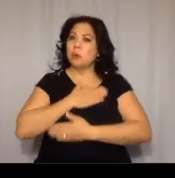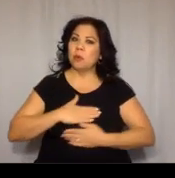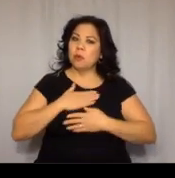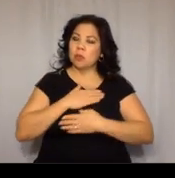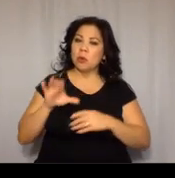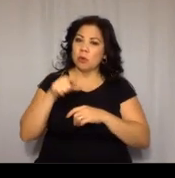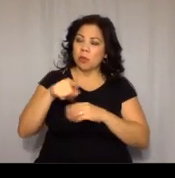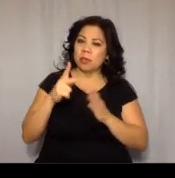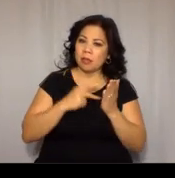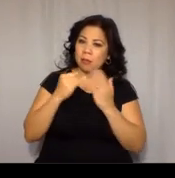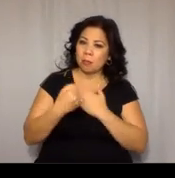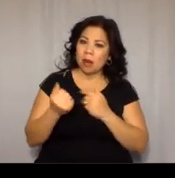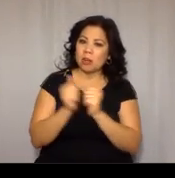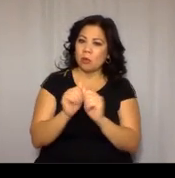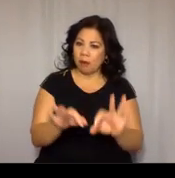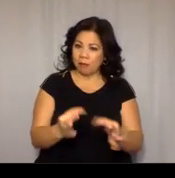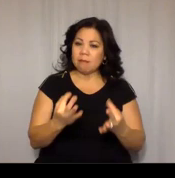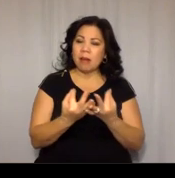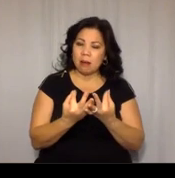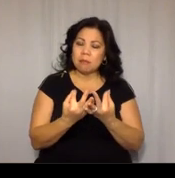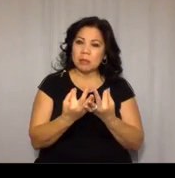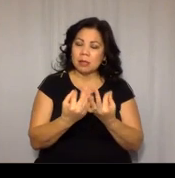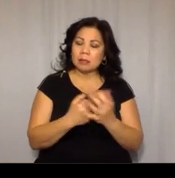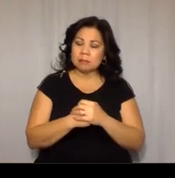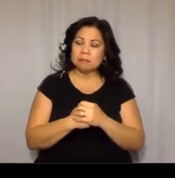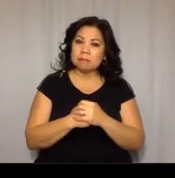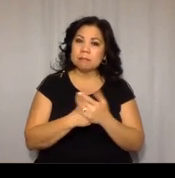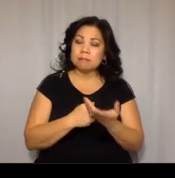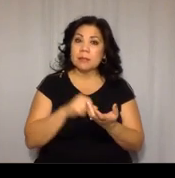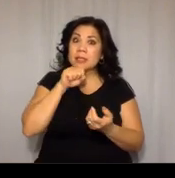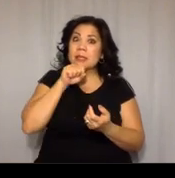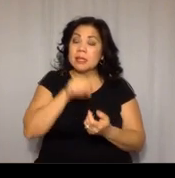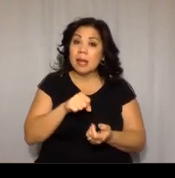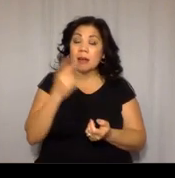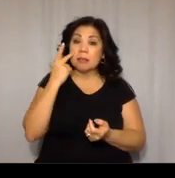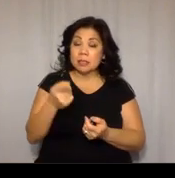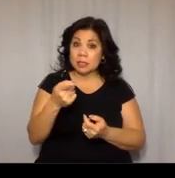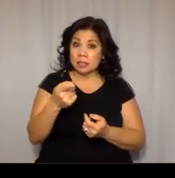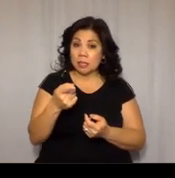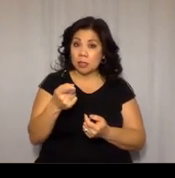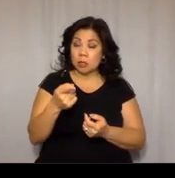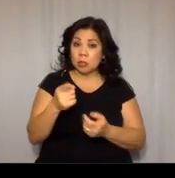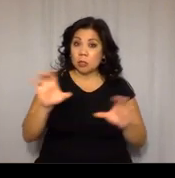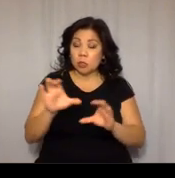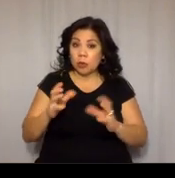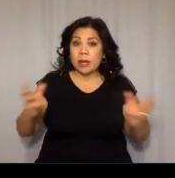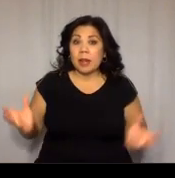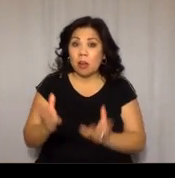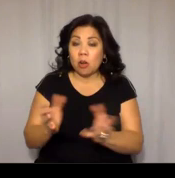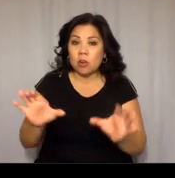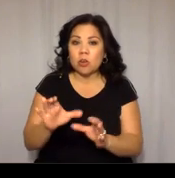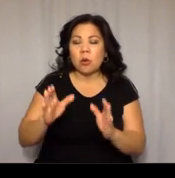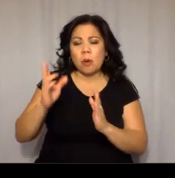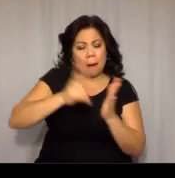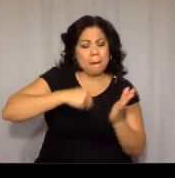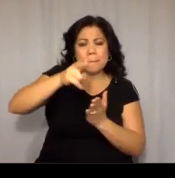this project with your family. And what I would love to see you do and encourage you to do is paint the whole thing,